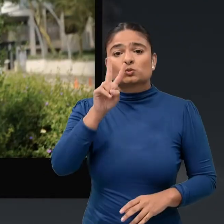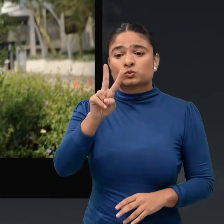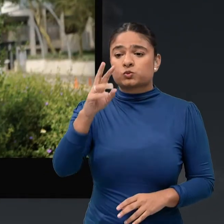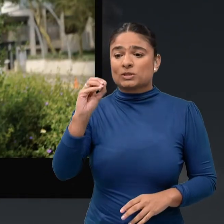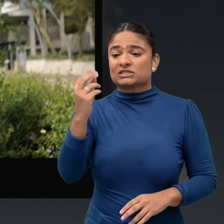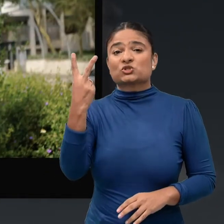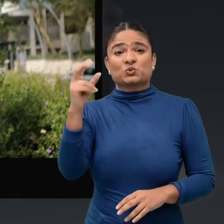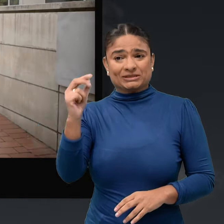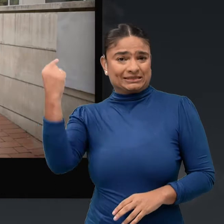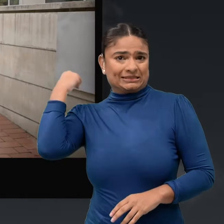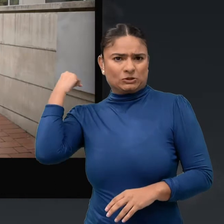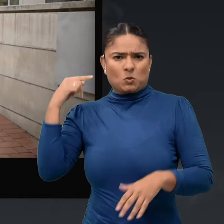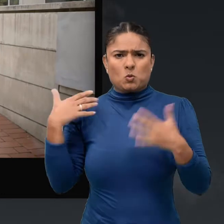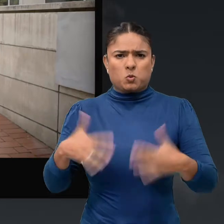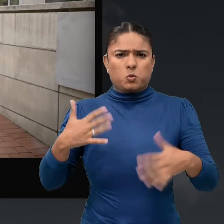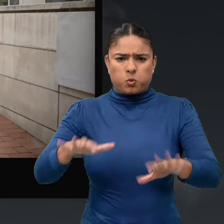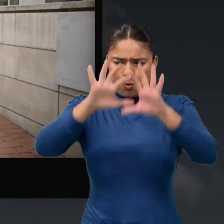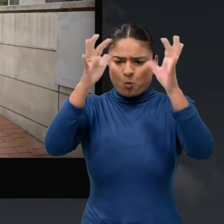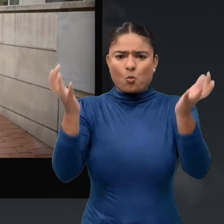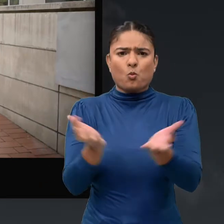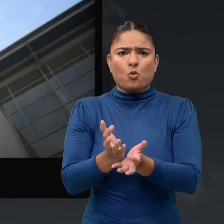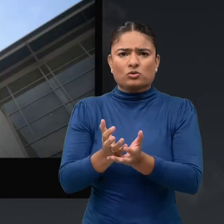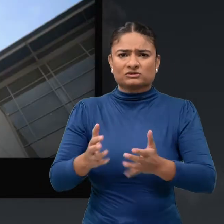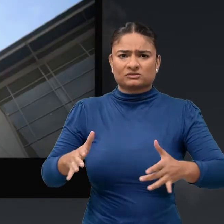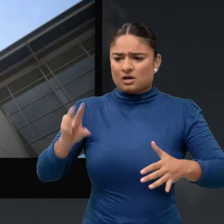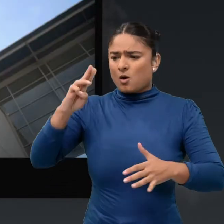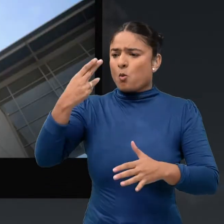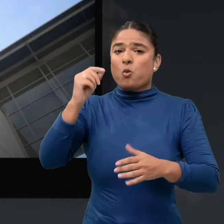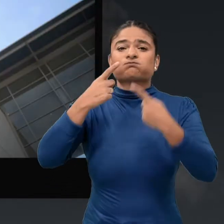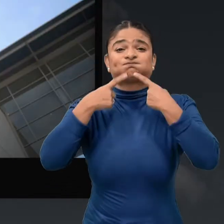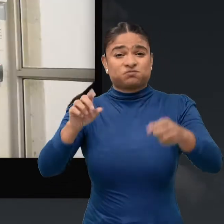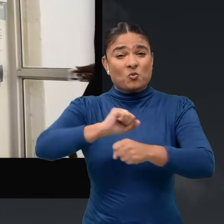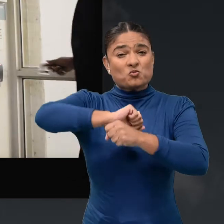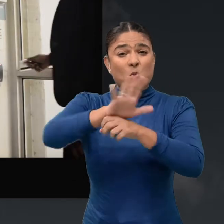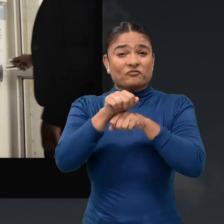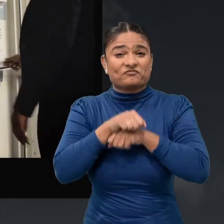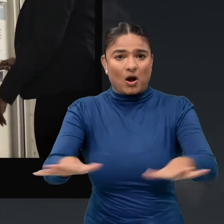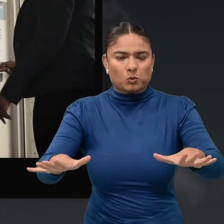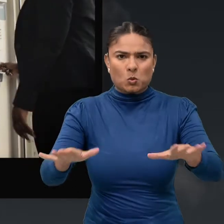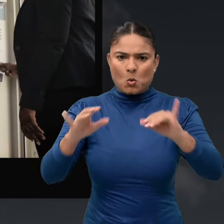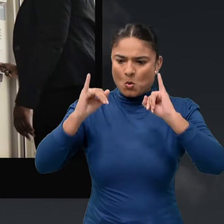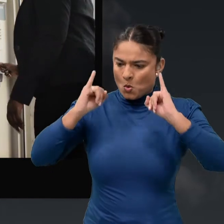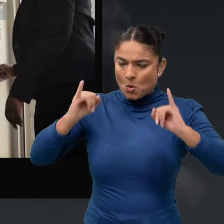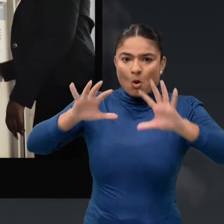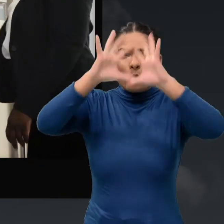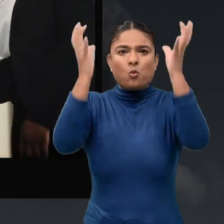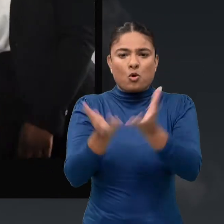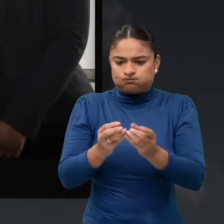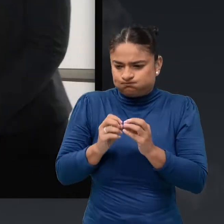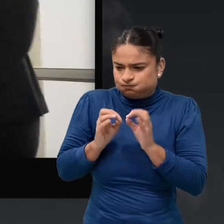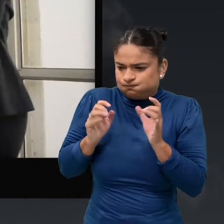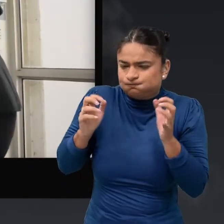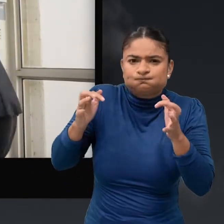In 2020, when the World Health Organization declared the COVID-19 pandemic a global